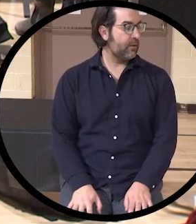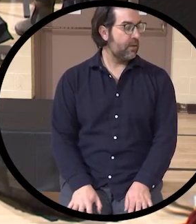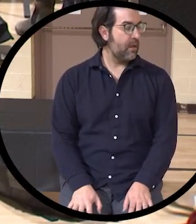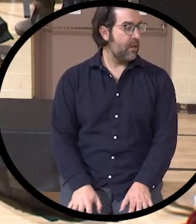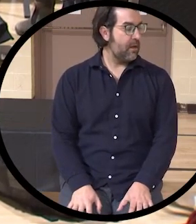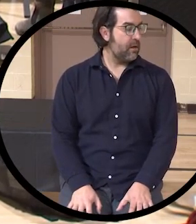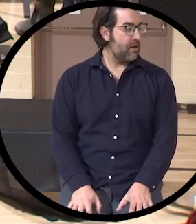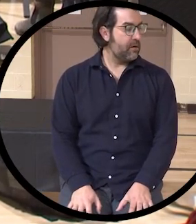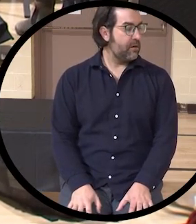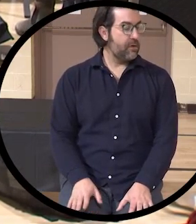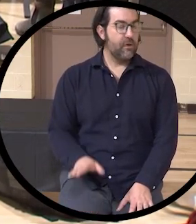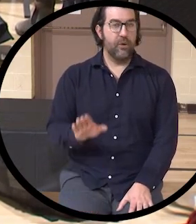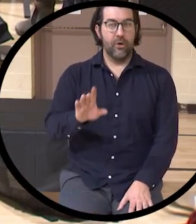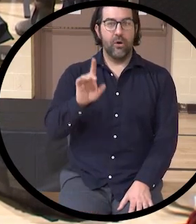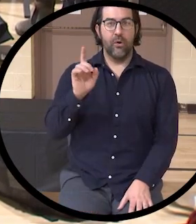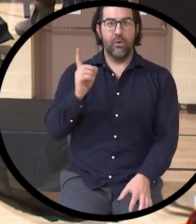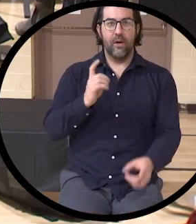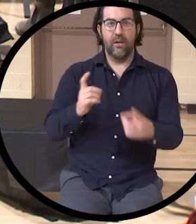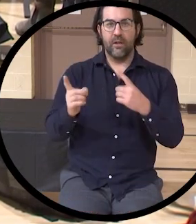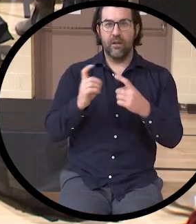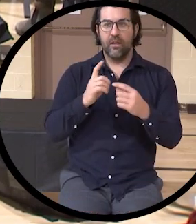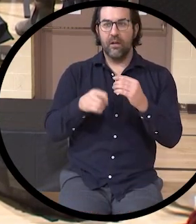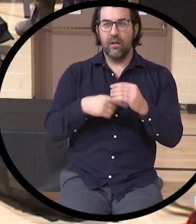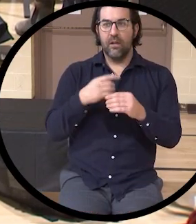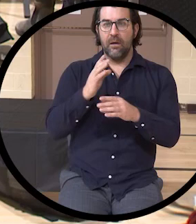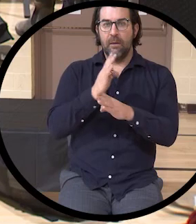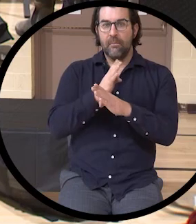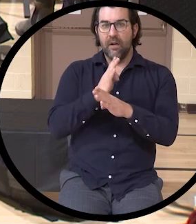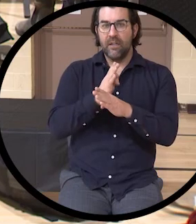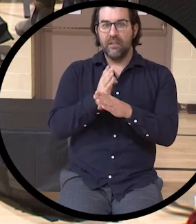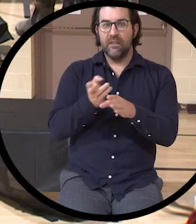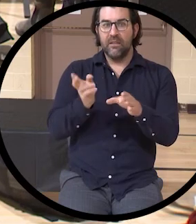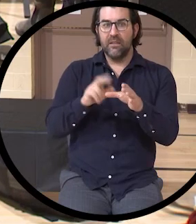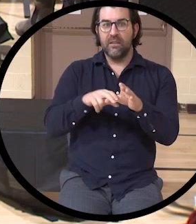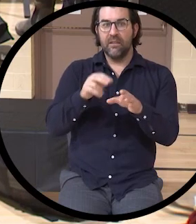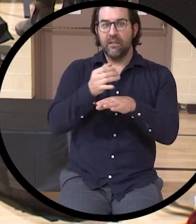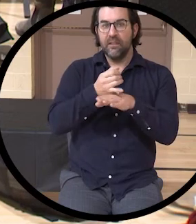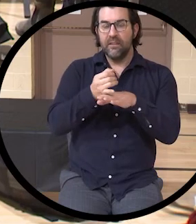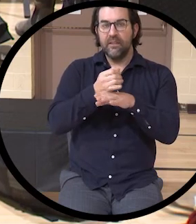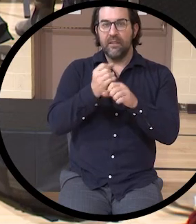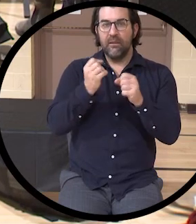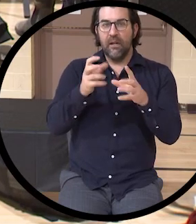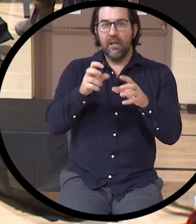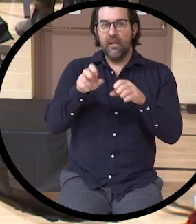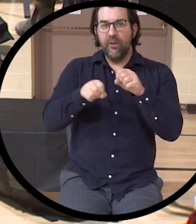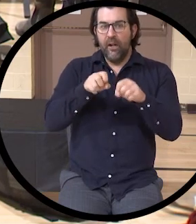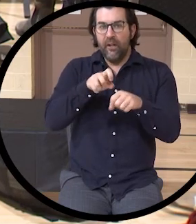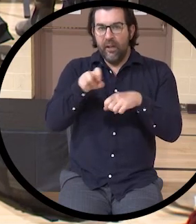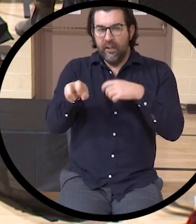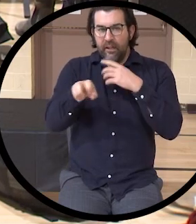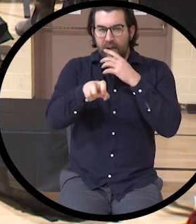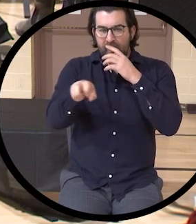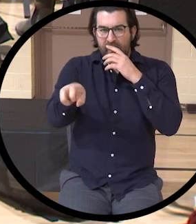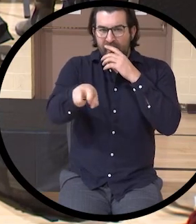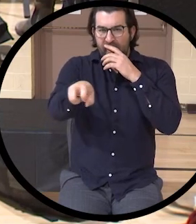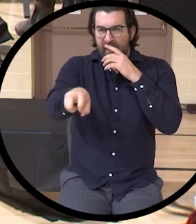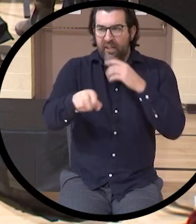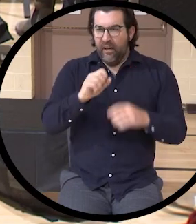All right, so the question was about the bus loading island and the multiple shifts that cyclists have to make.